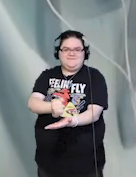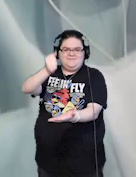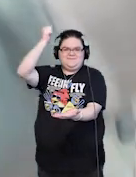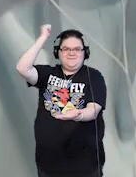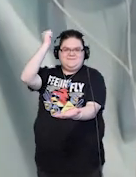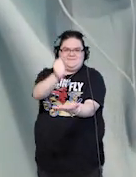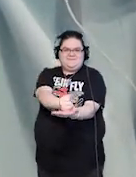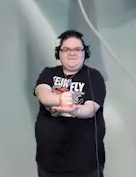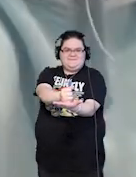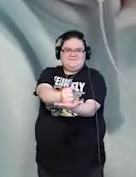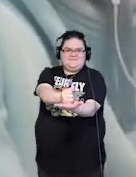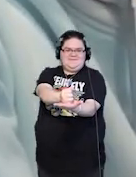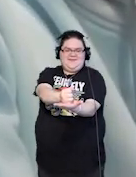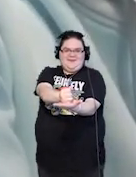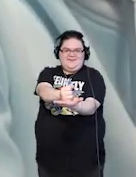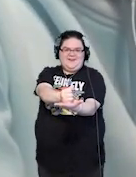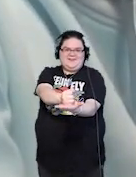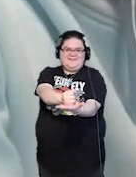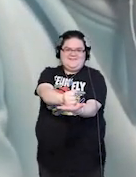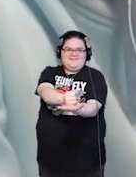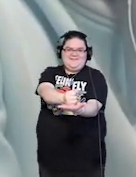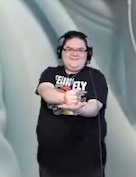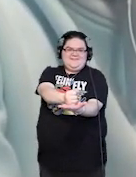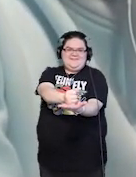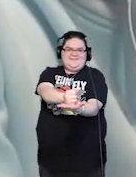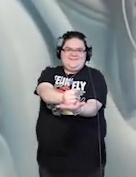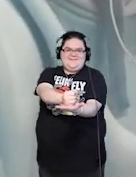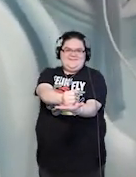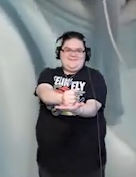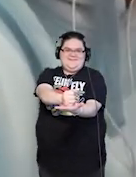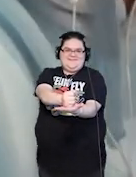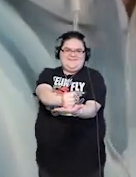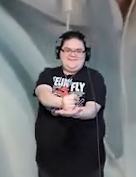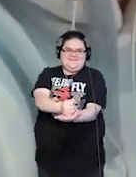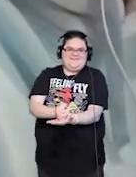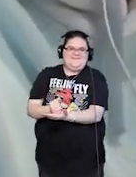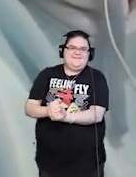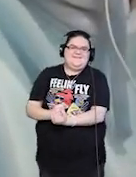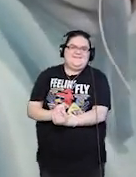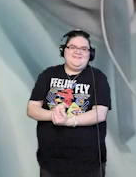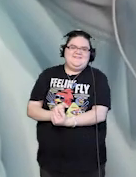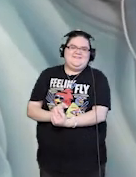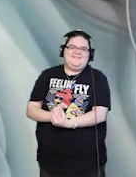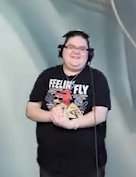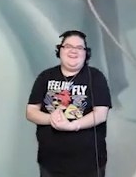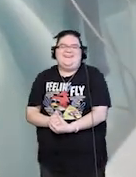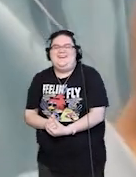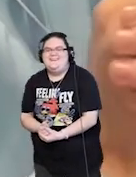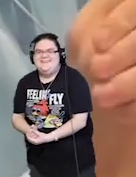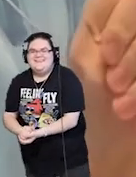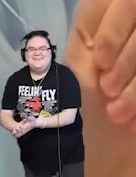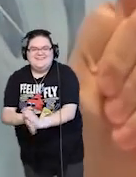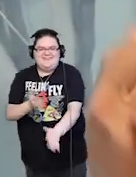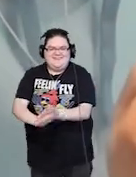Paper. Scissors. Shoot. I got paper. Rock. Oh, I've won rock. Best of three.